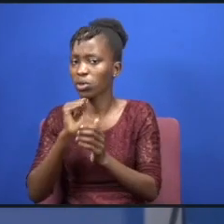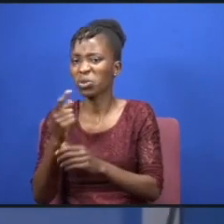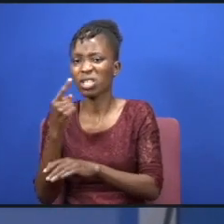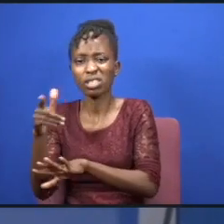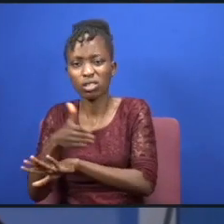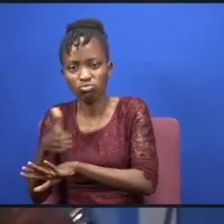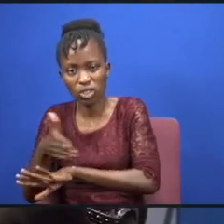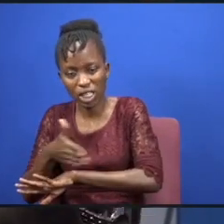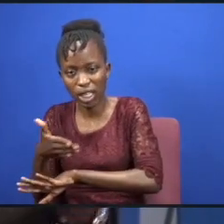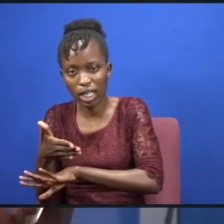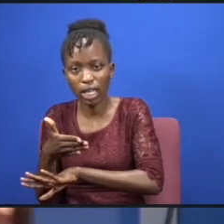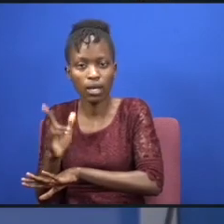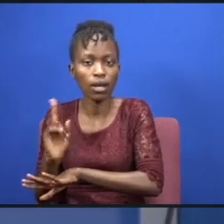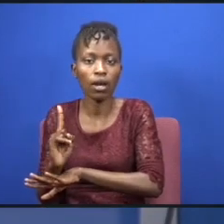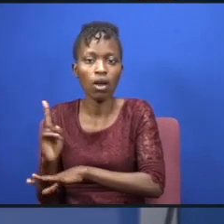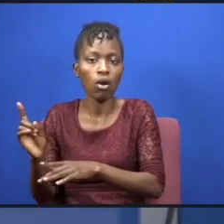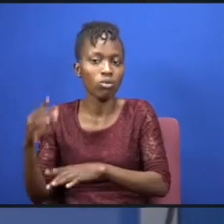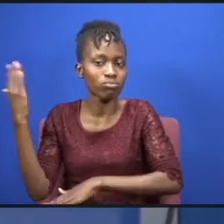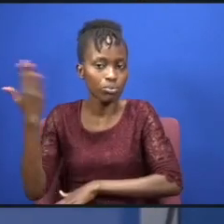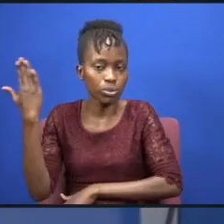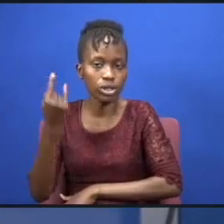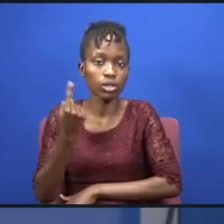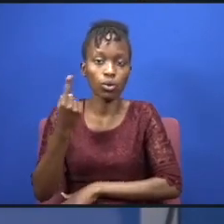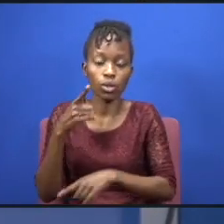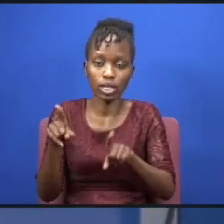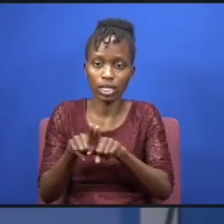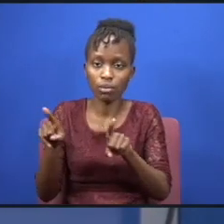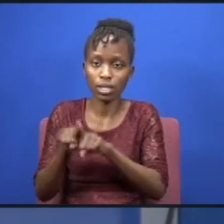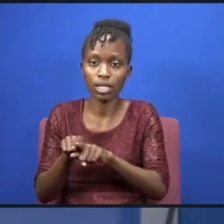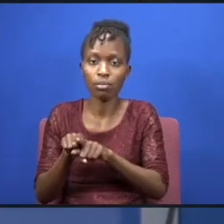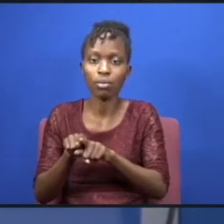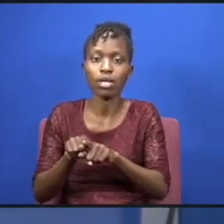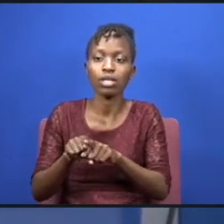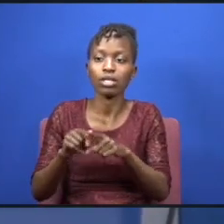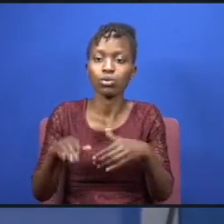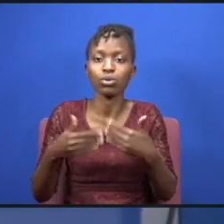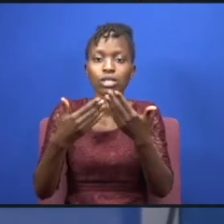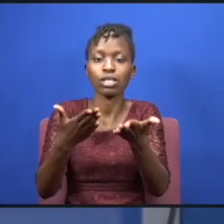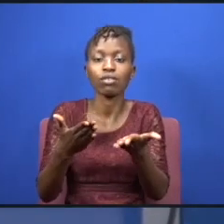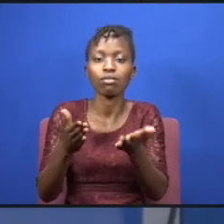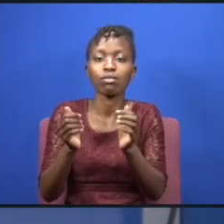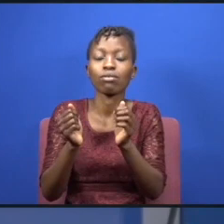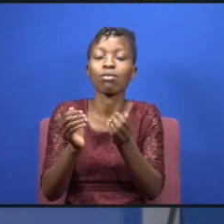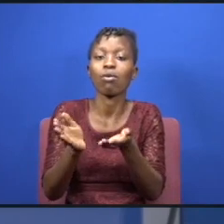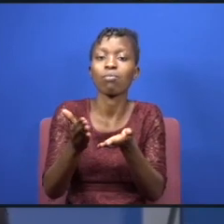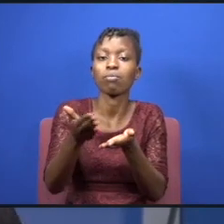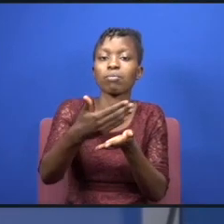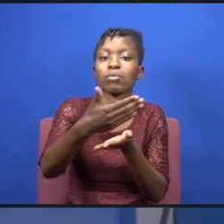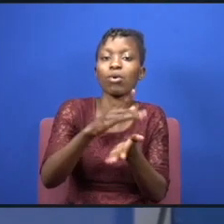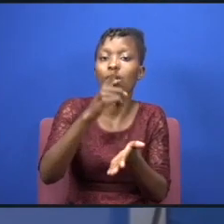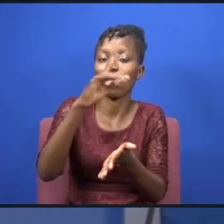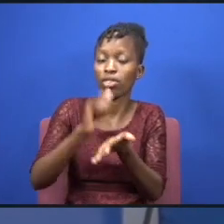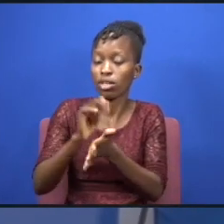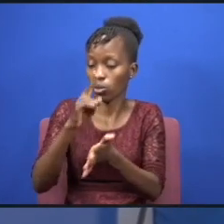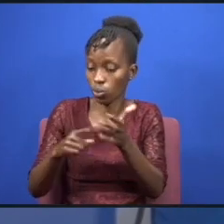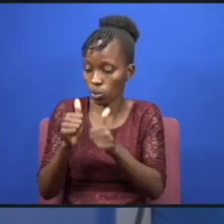we sing, and it's not just the word that we receive. It's also to worship the Lord, to give back to Him that which He's given